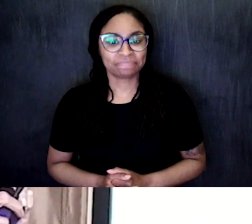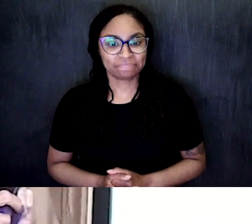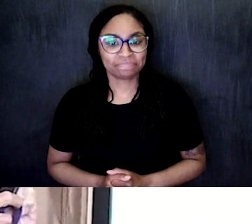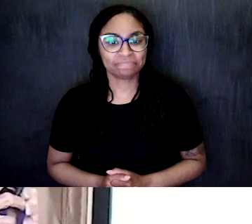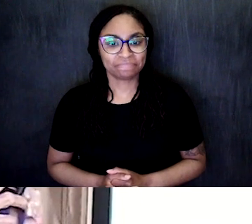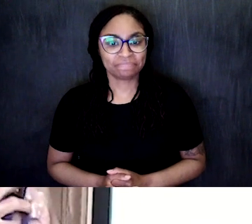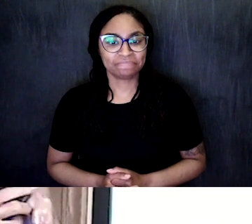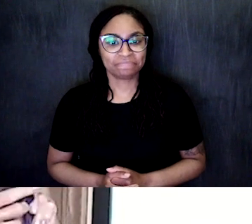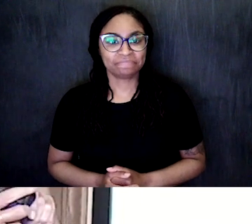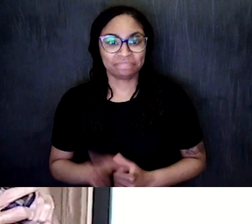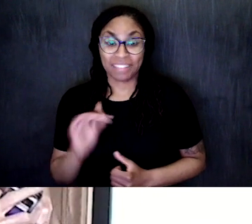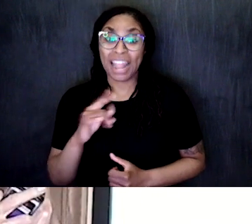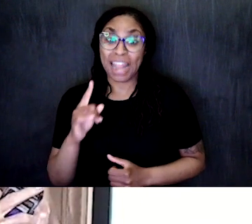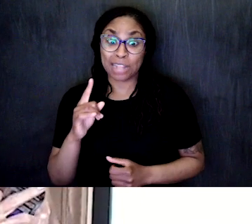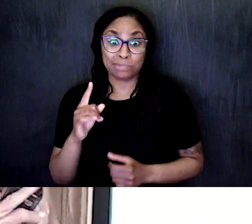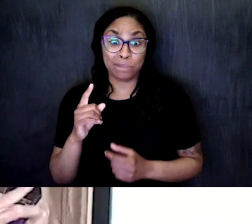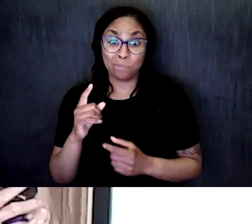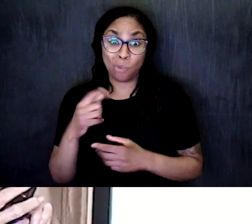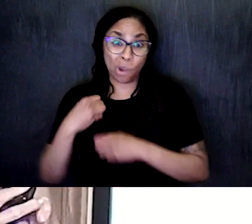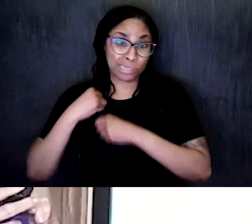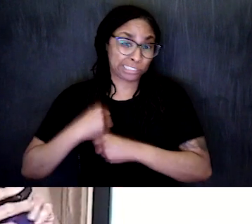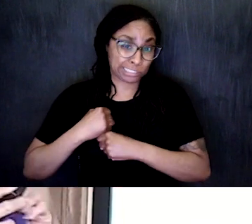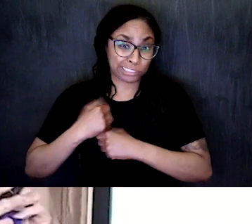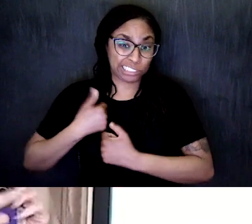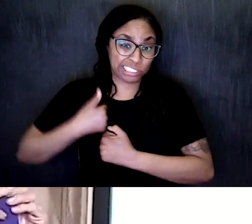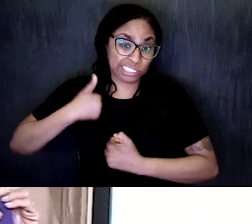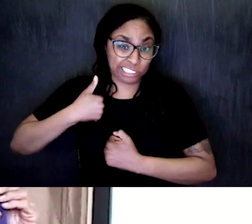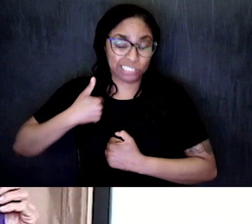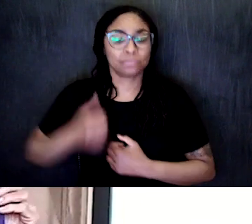And again, it has to be a little tighter than you realize